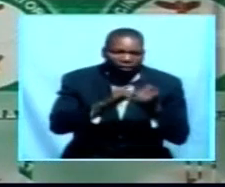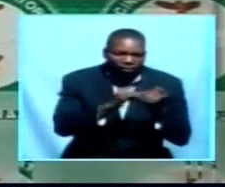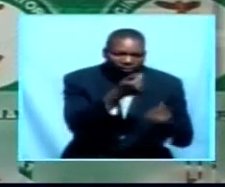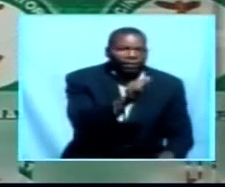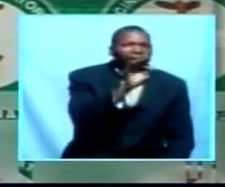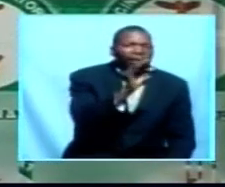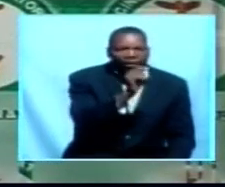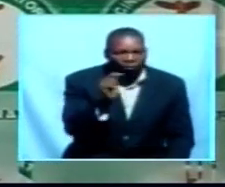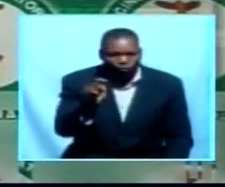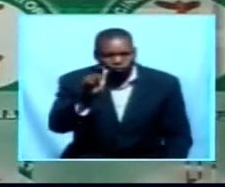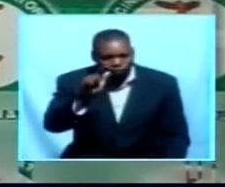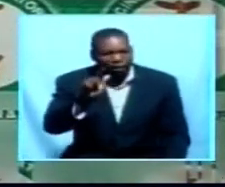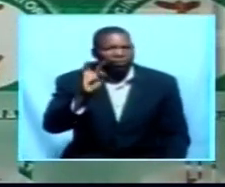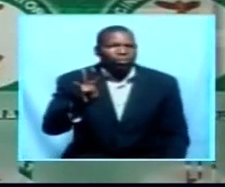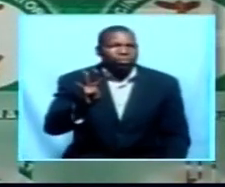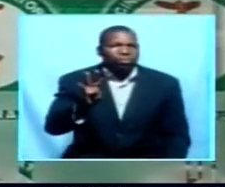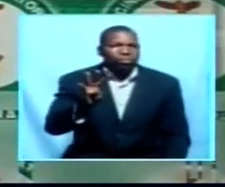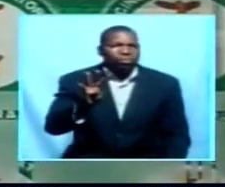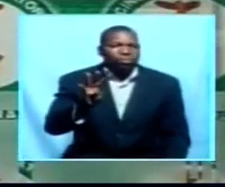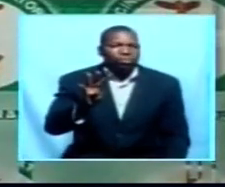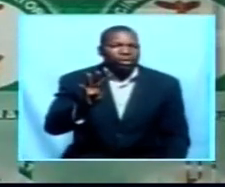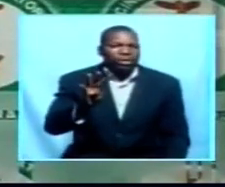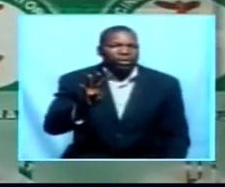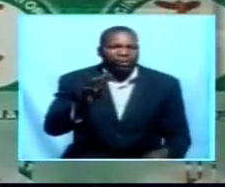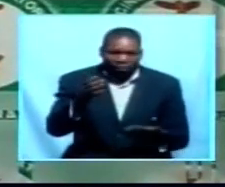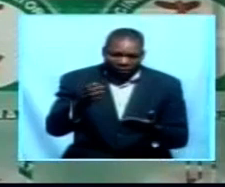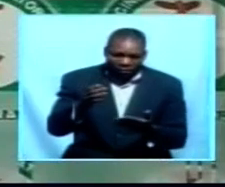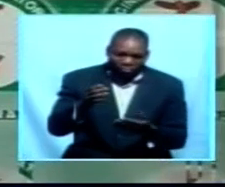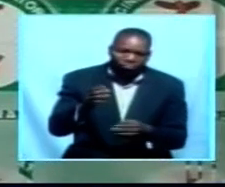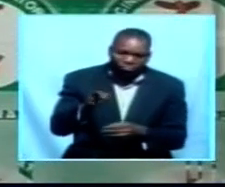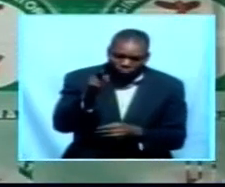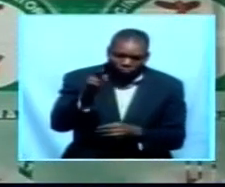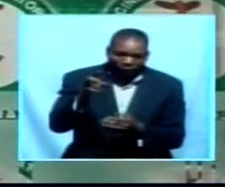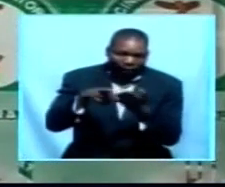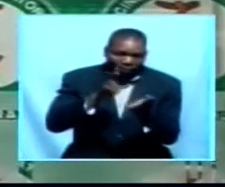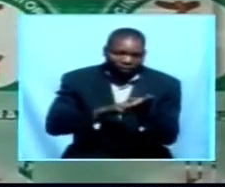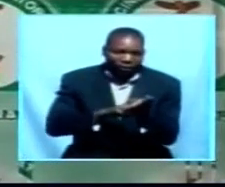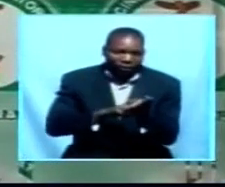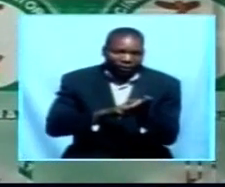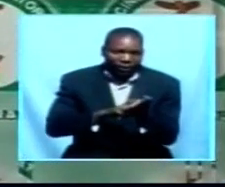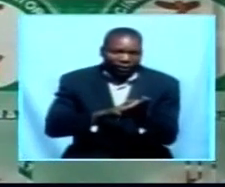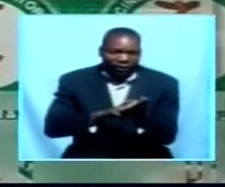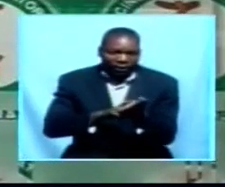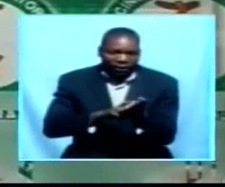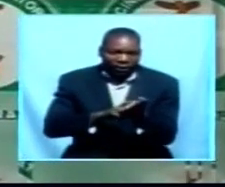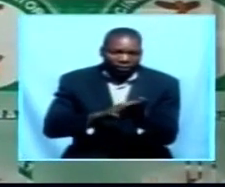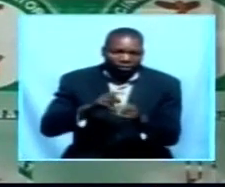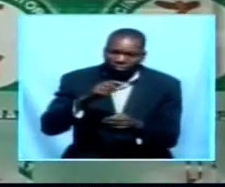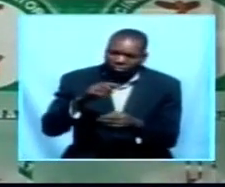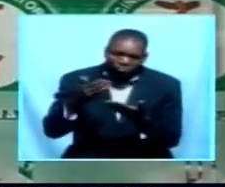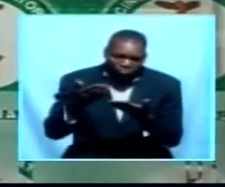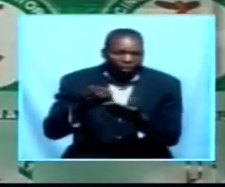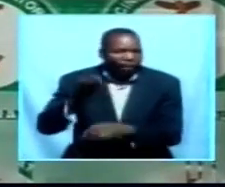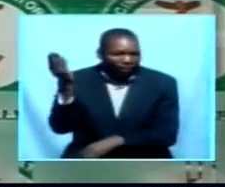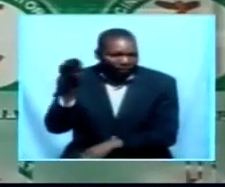September 2016. ZNBC staffer Masauso Mkwayaya reports that Dr. Mwiche said this in a